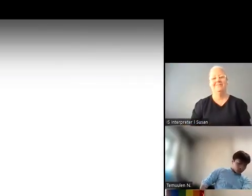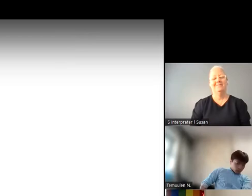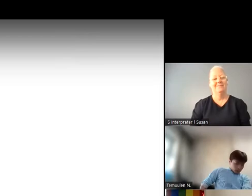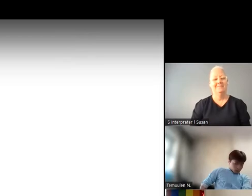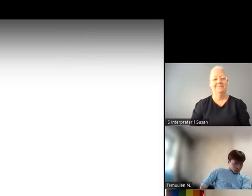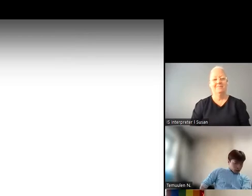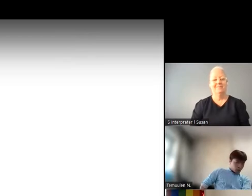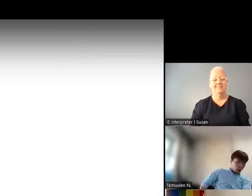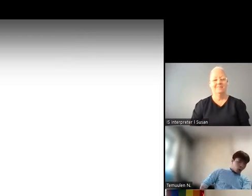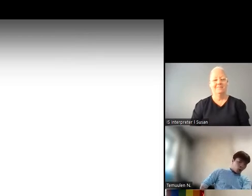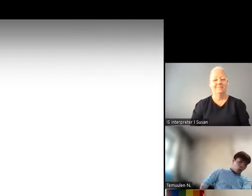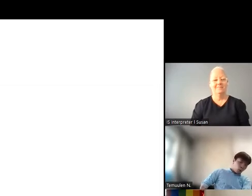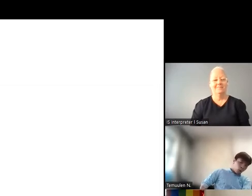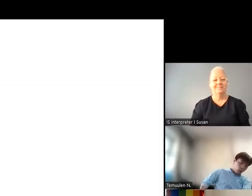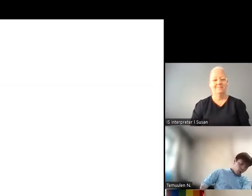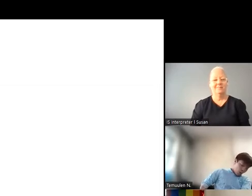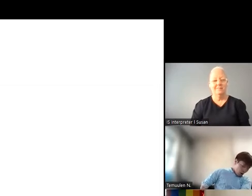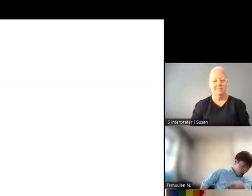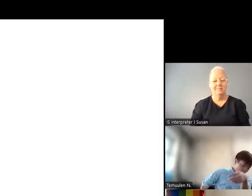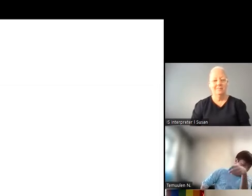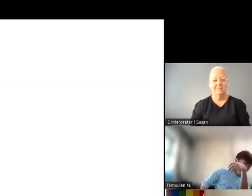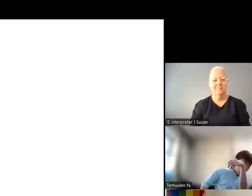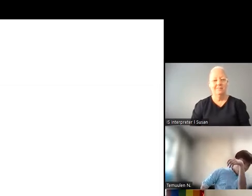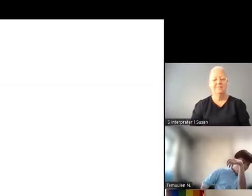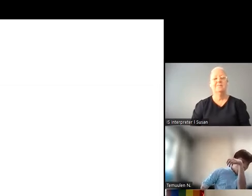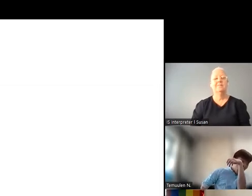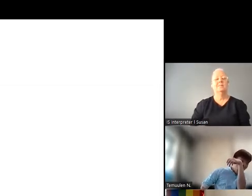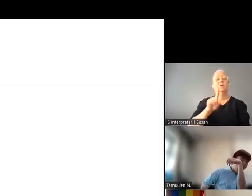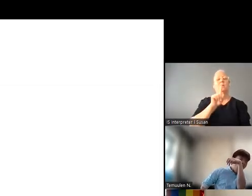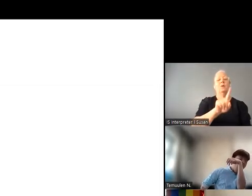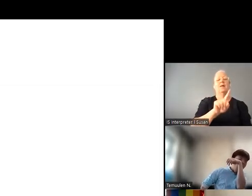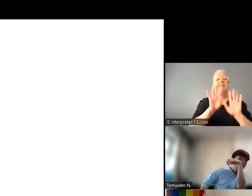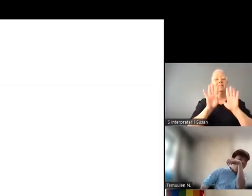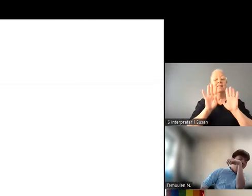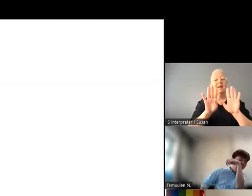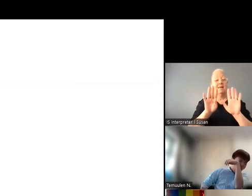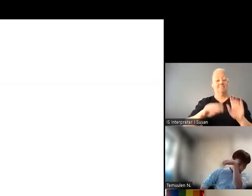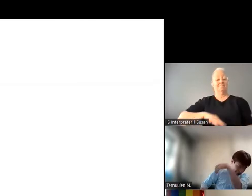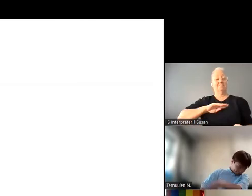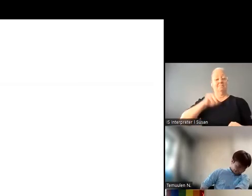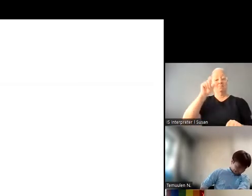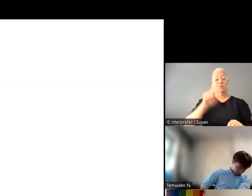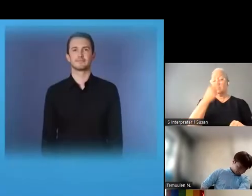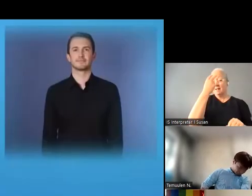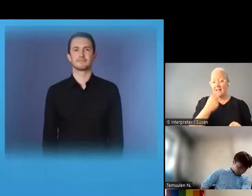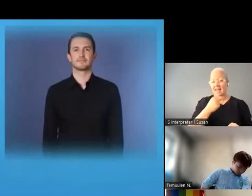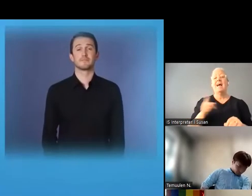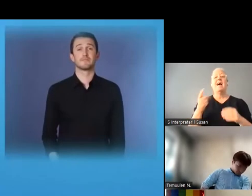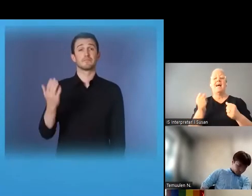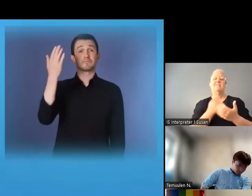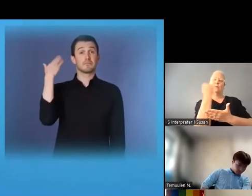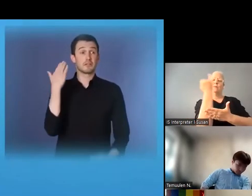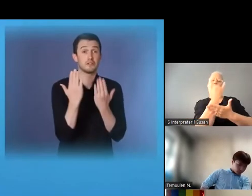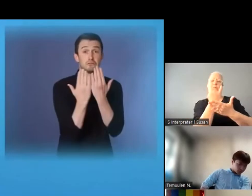A statement by Kartik Sawhney, a 19-year-old boy from India who is blind, illustrated by animation. When I